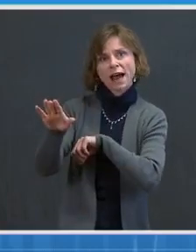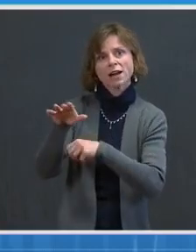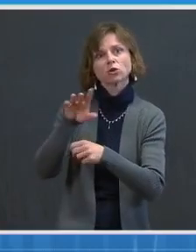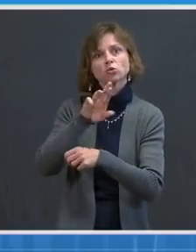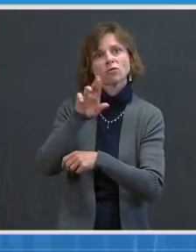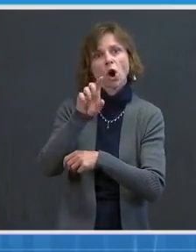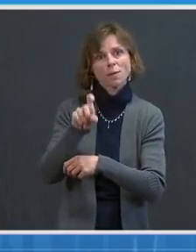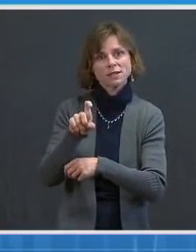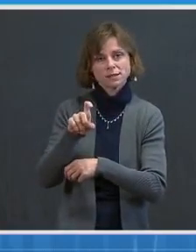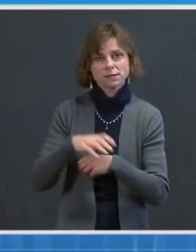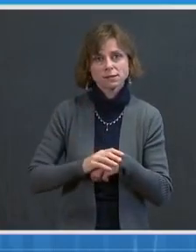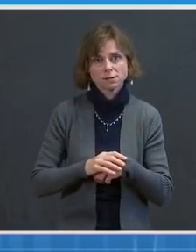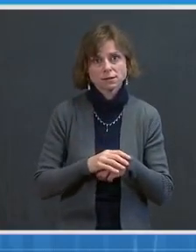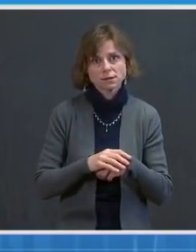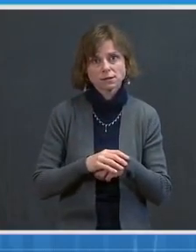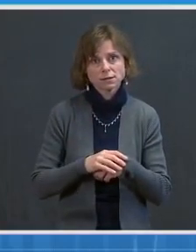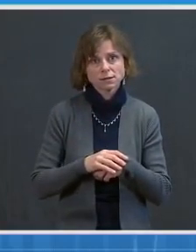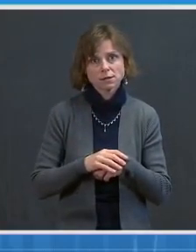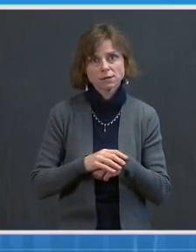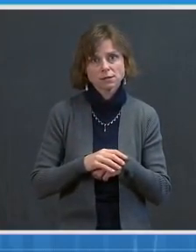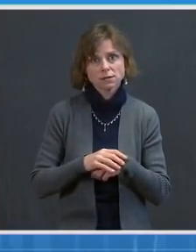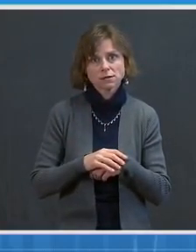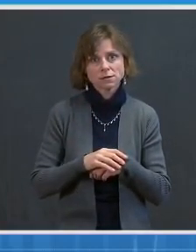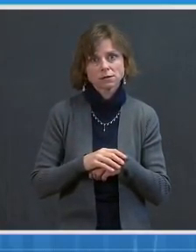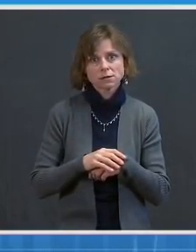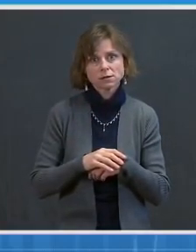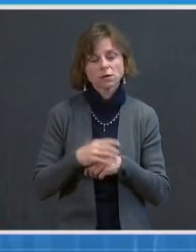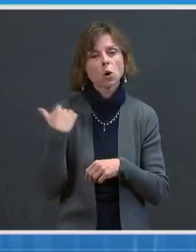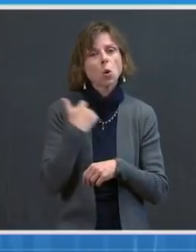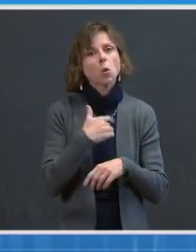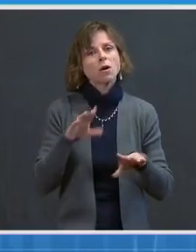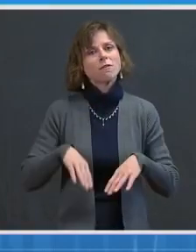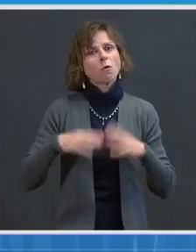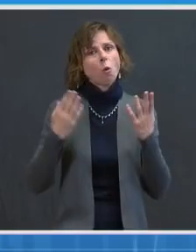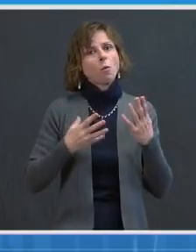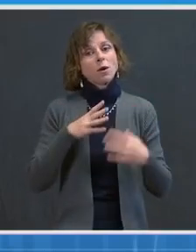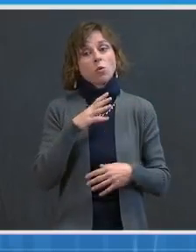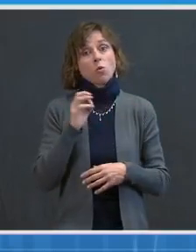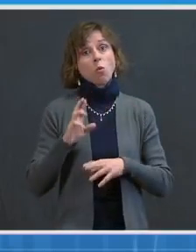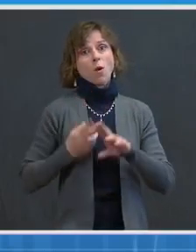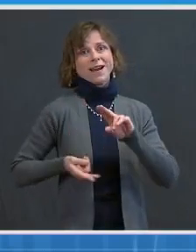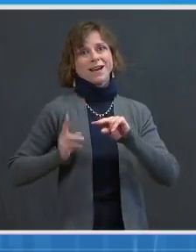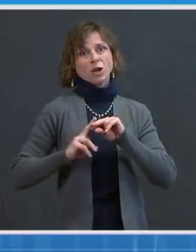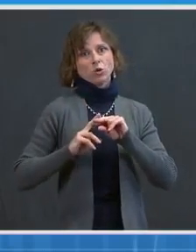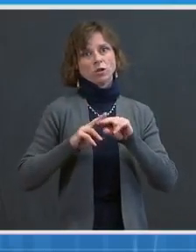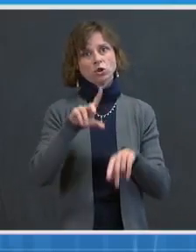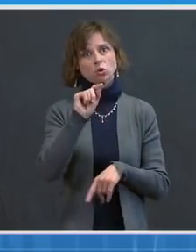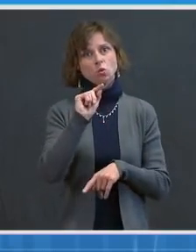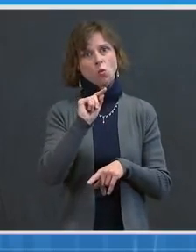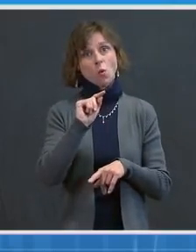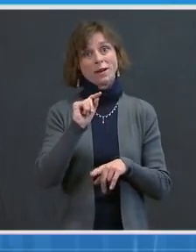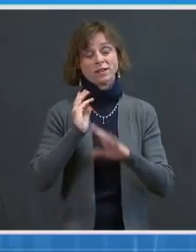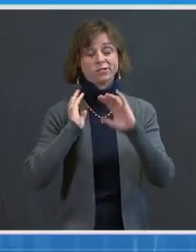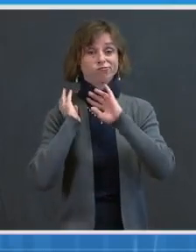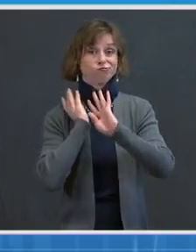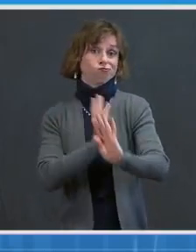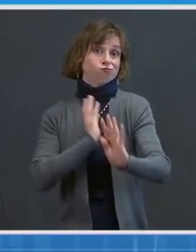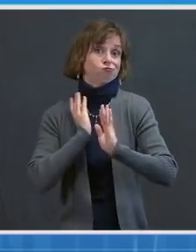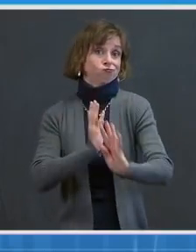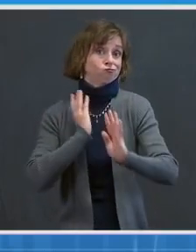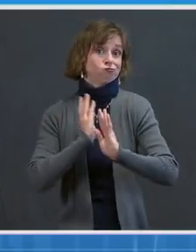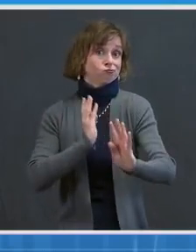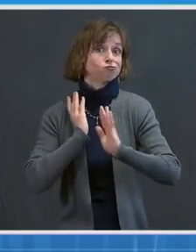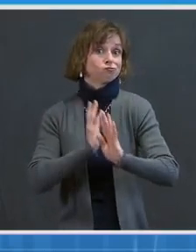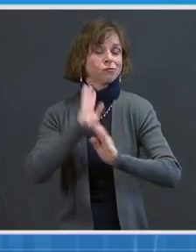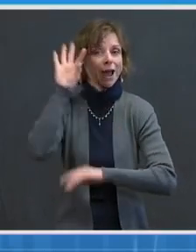pharmacies. We've opened or are ramping up 20 high-volume federally run sites that will